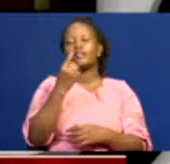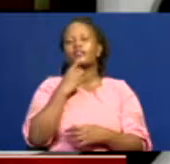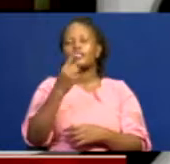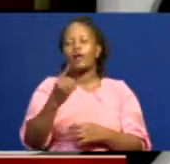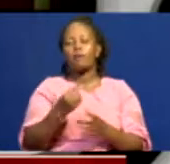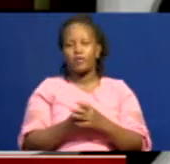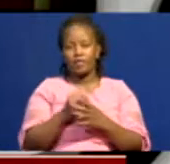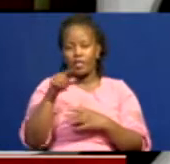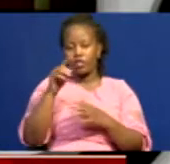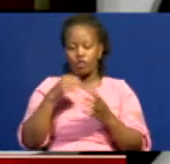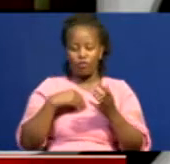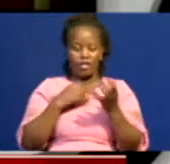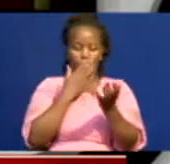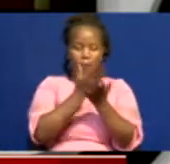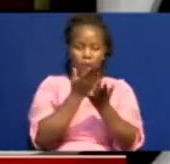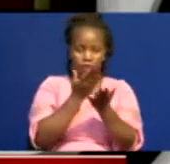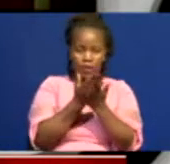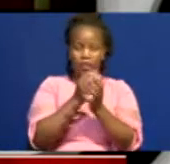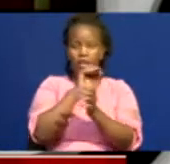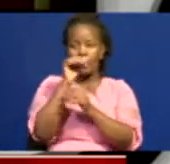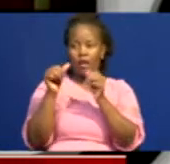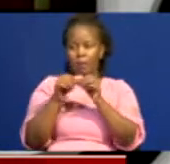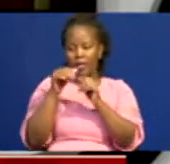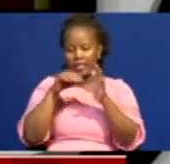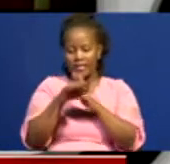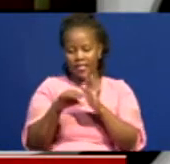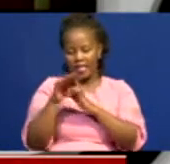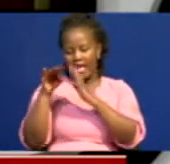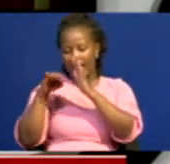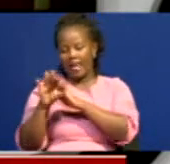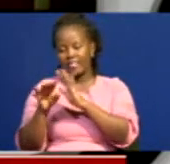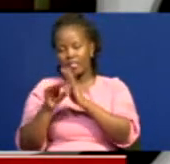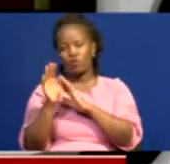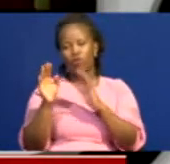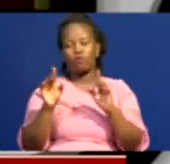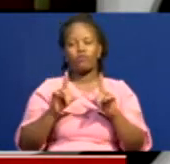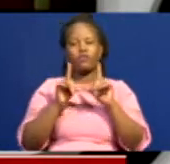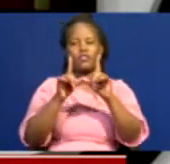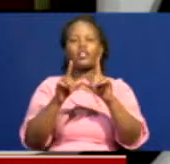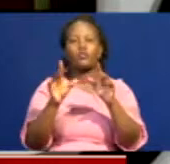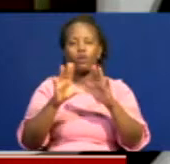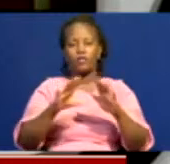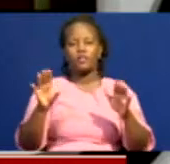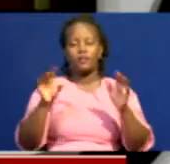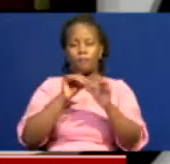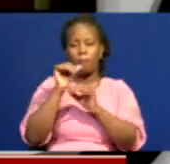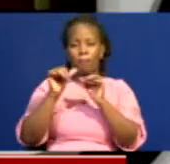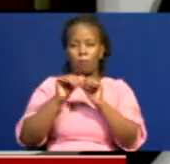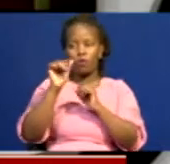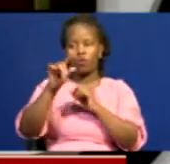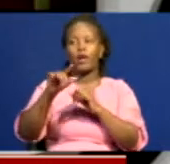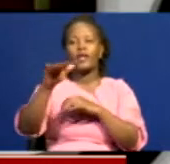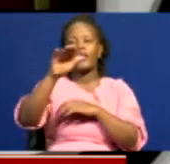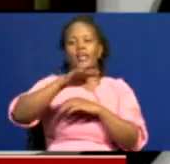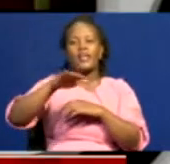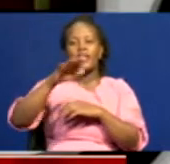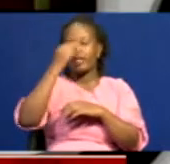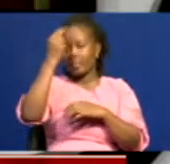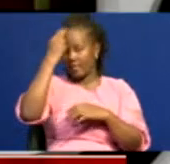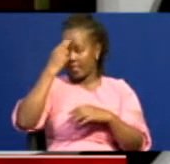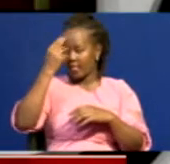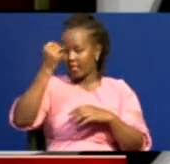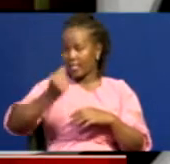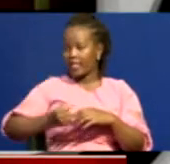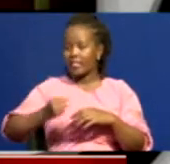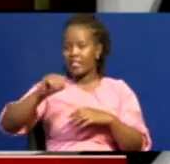a petition on access to title deeds for properties brought at Jamii Bora Estate, that's in Kisaju, in Kajiado County,